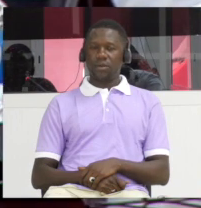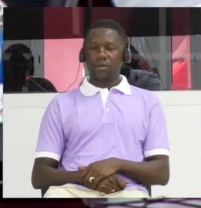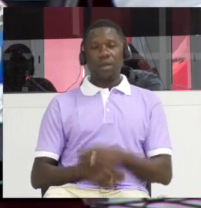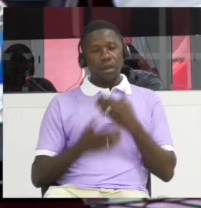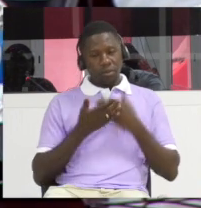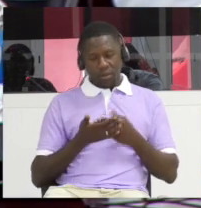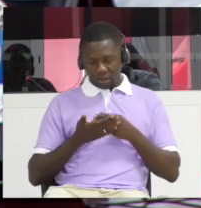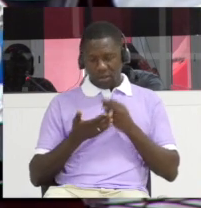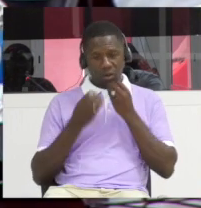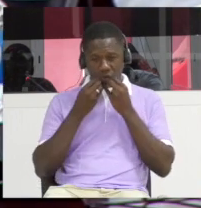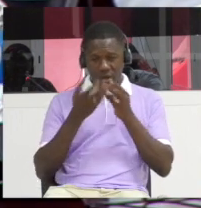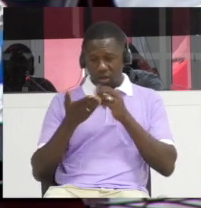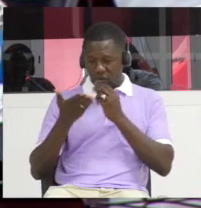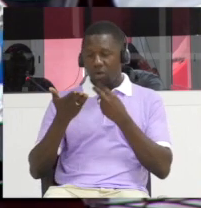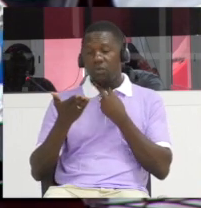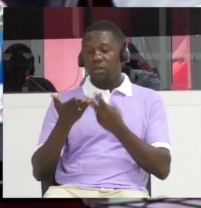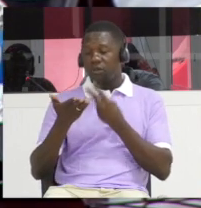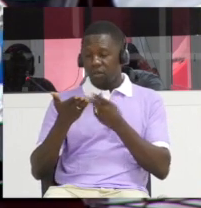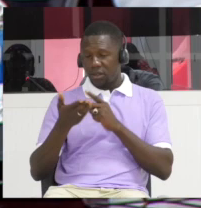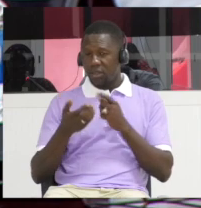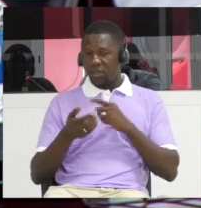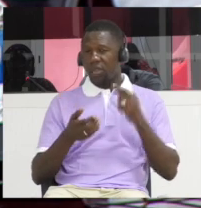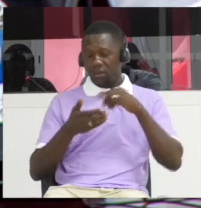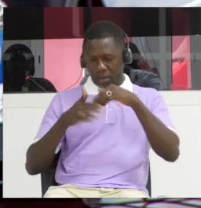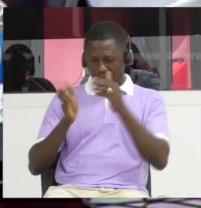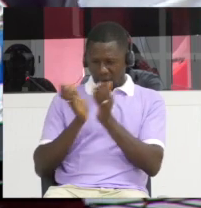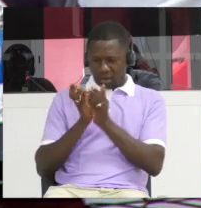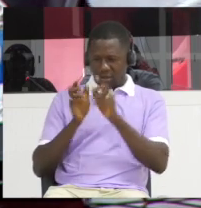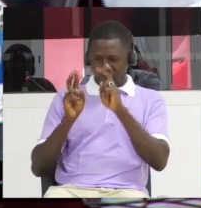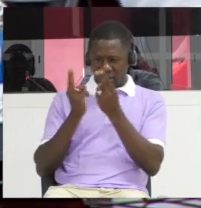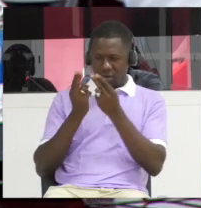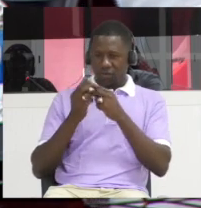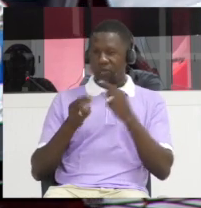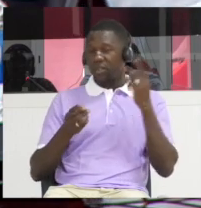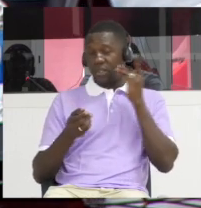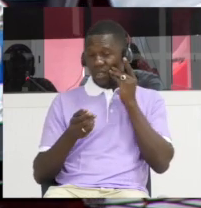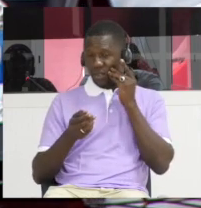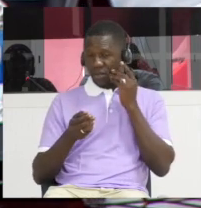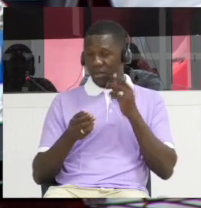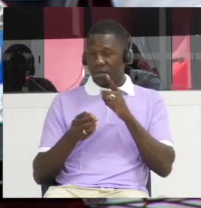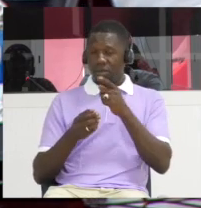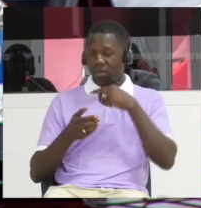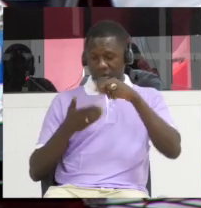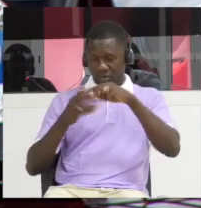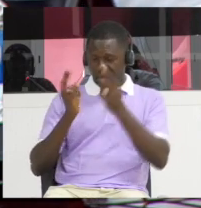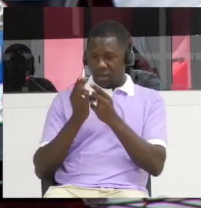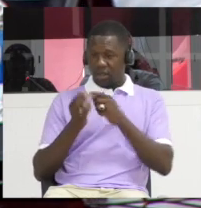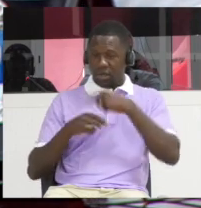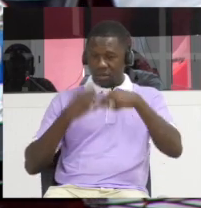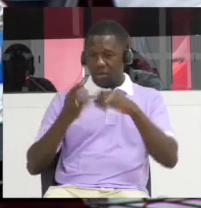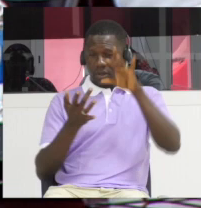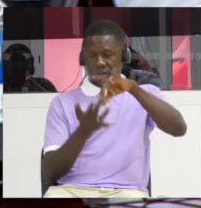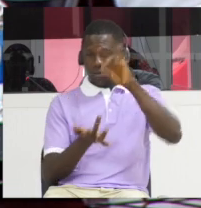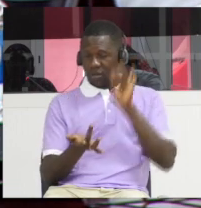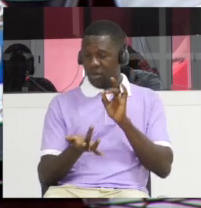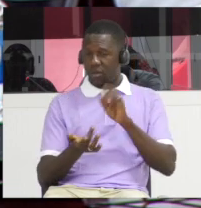essential parts of that letter? The date, to whom it is addressed, the paragraph dealing with the